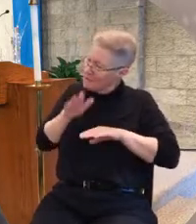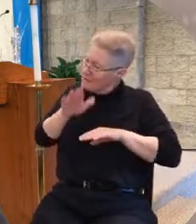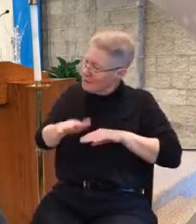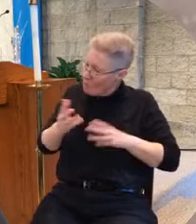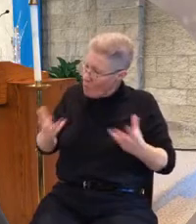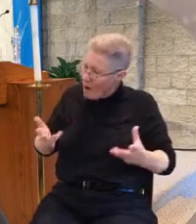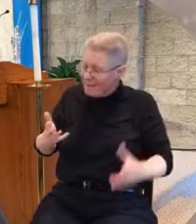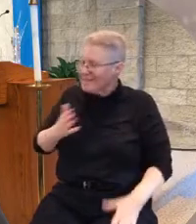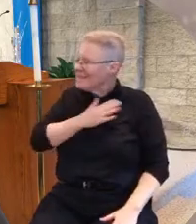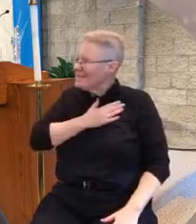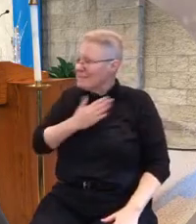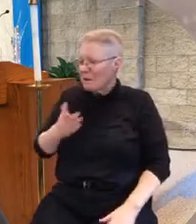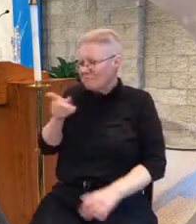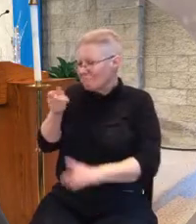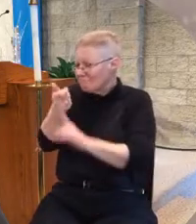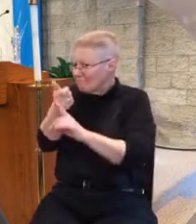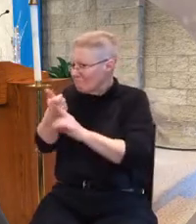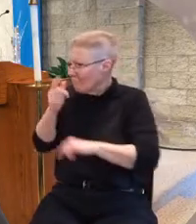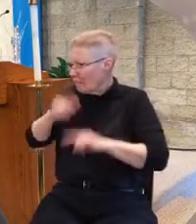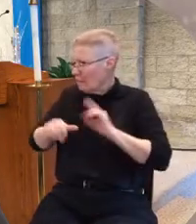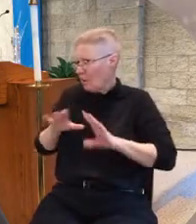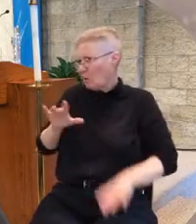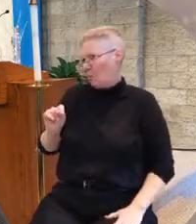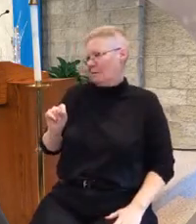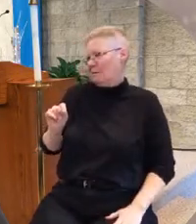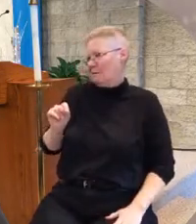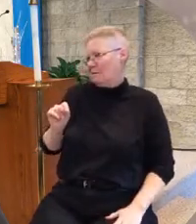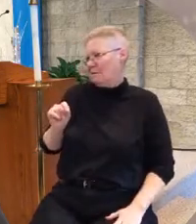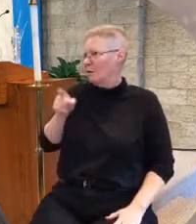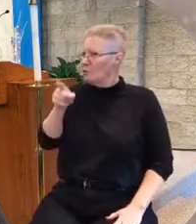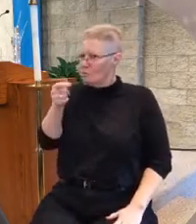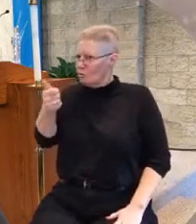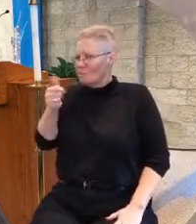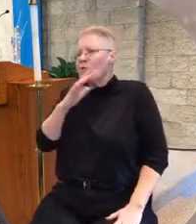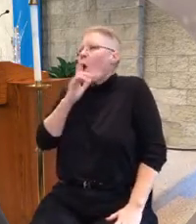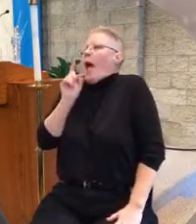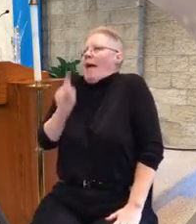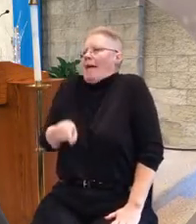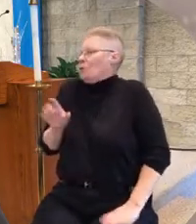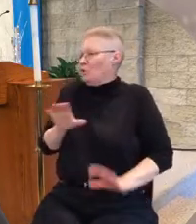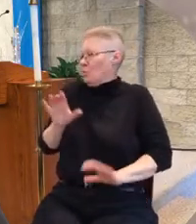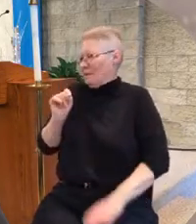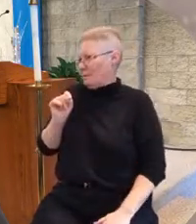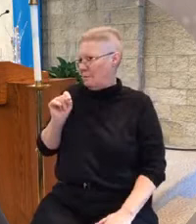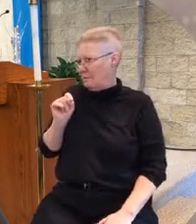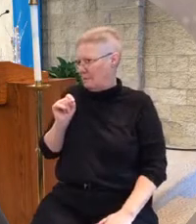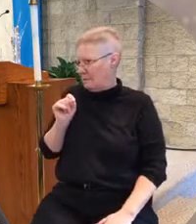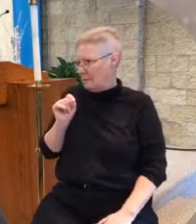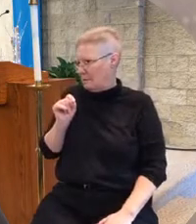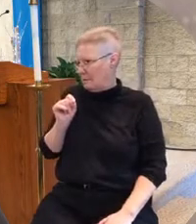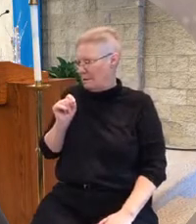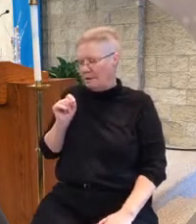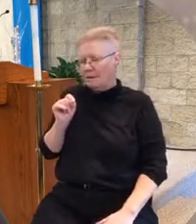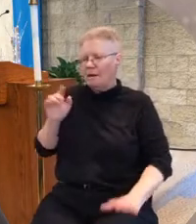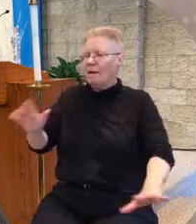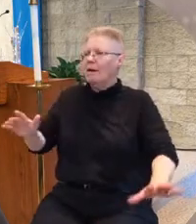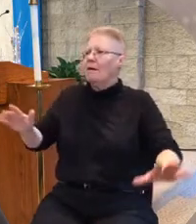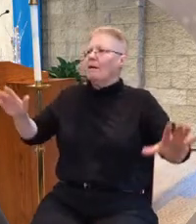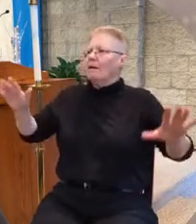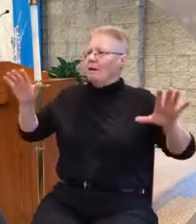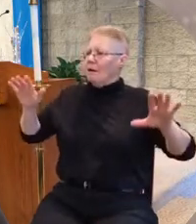it. Is admitting that you of yourself don't have to do it. And this creates this spaciousness, this